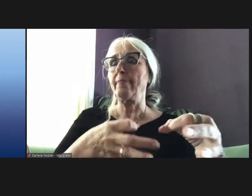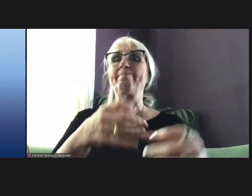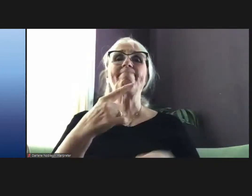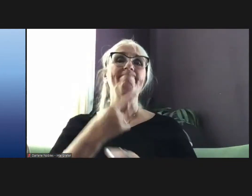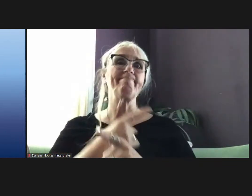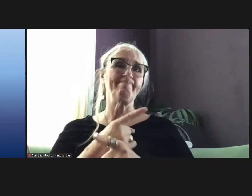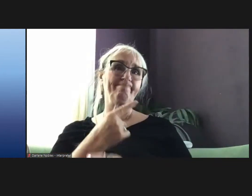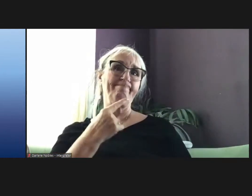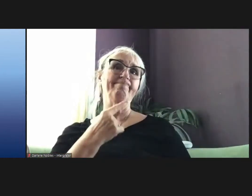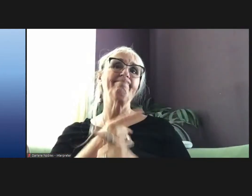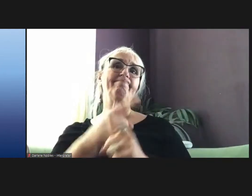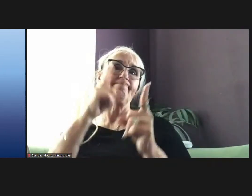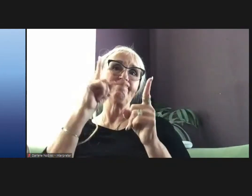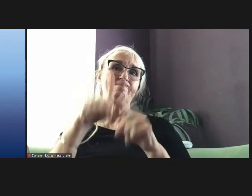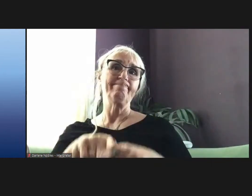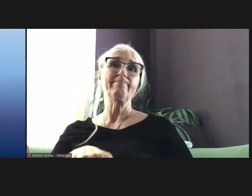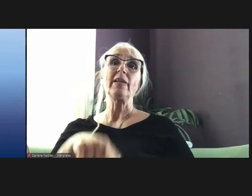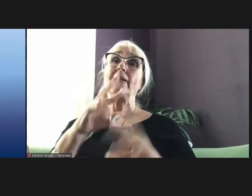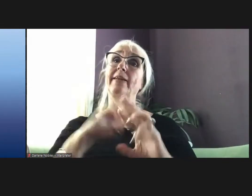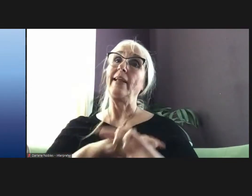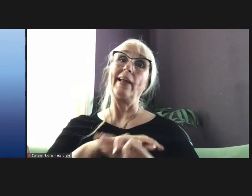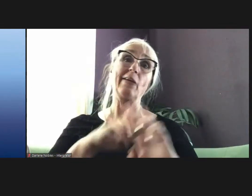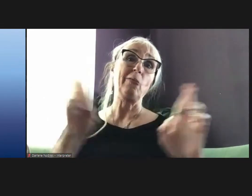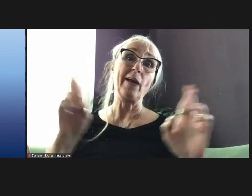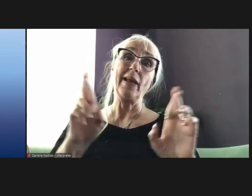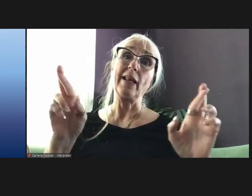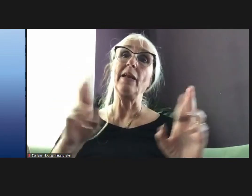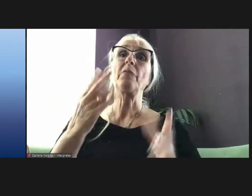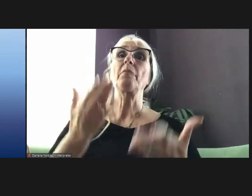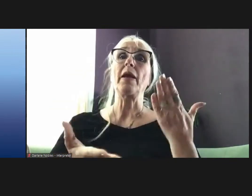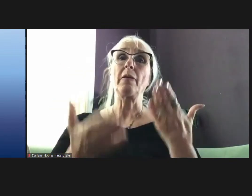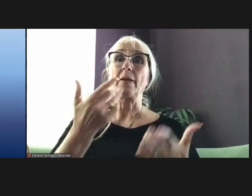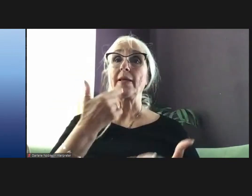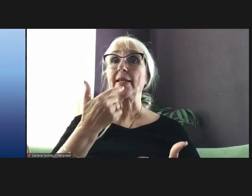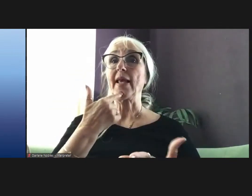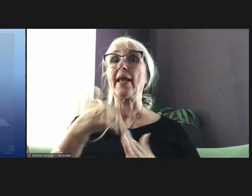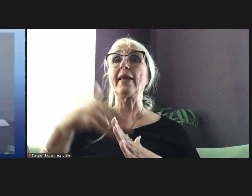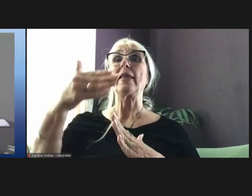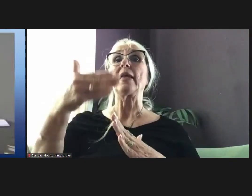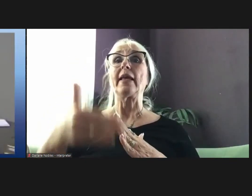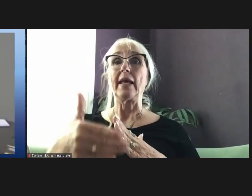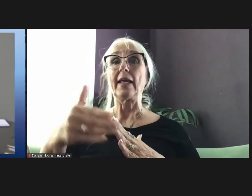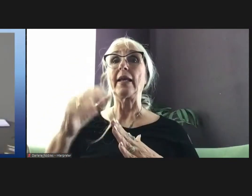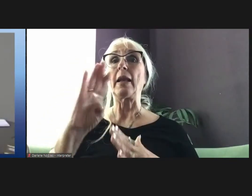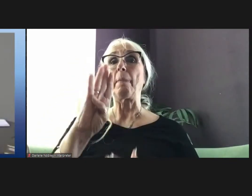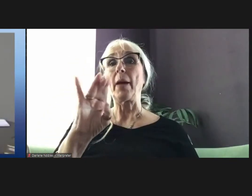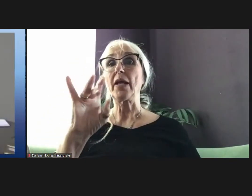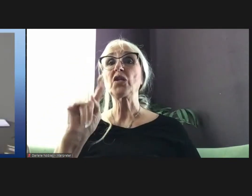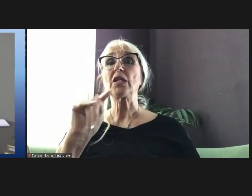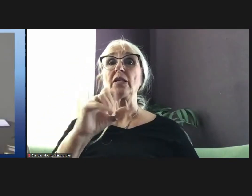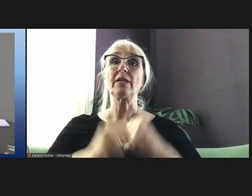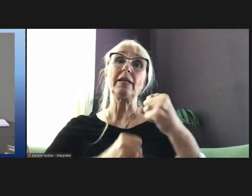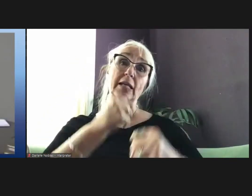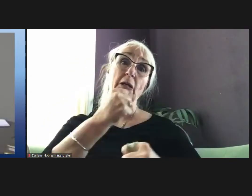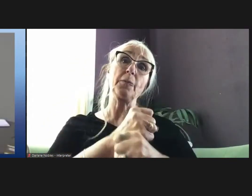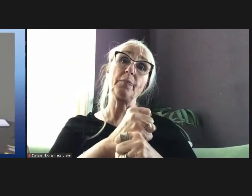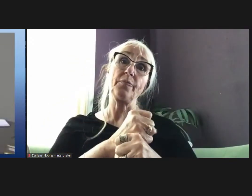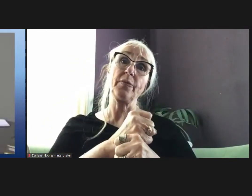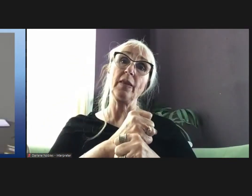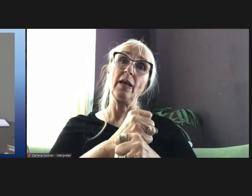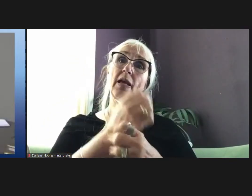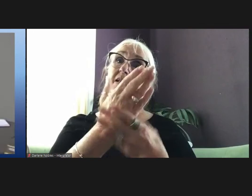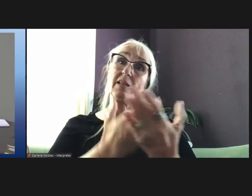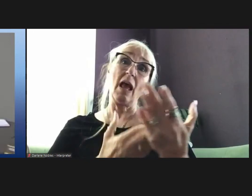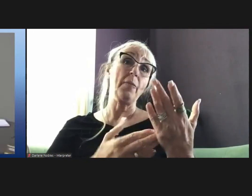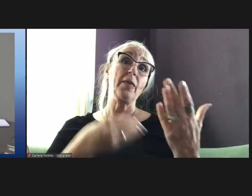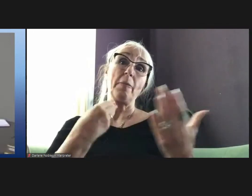I think you're So right. get ready. And so we may see at the end of the budget year, some of this money